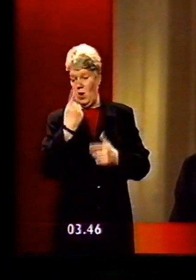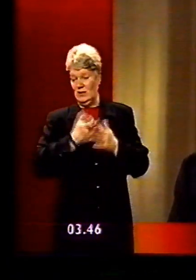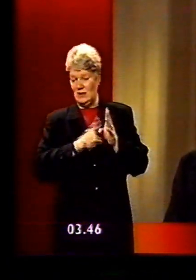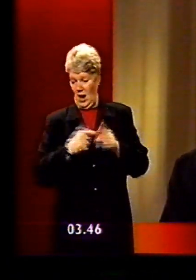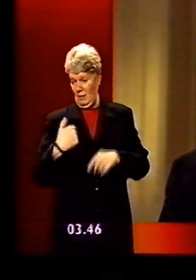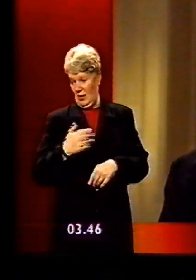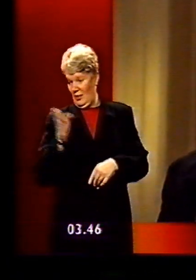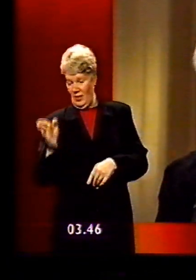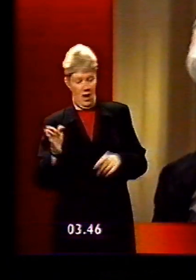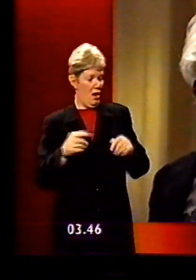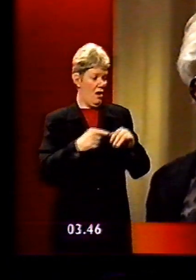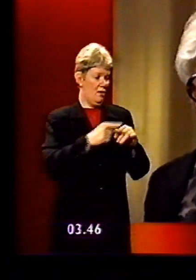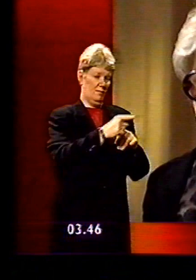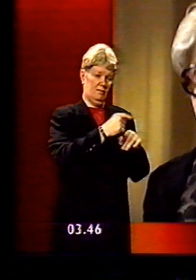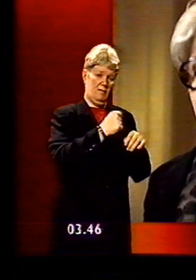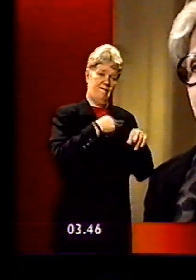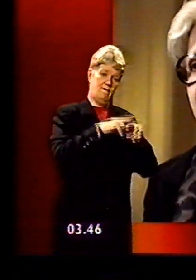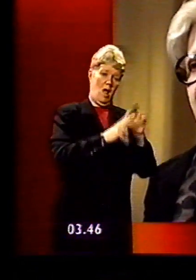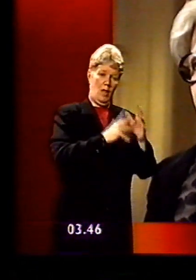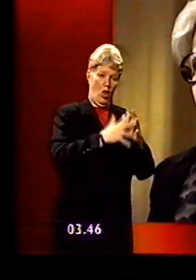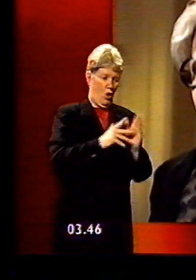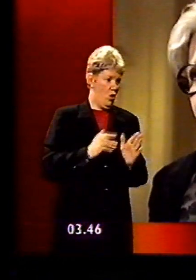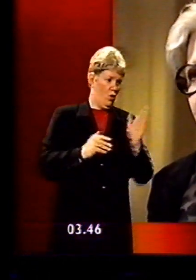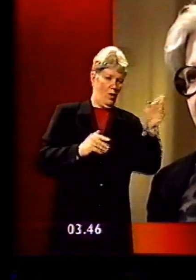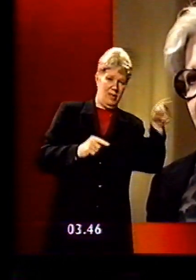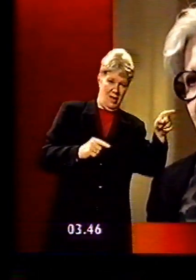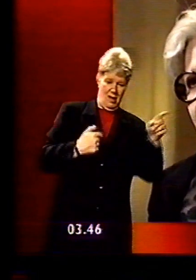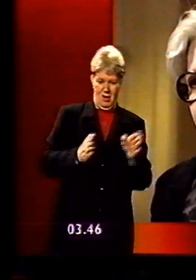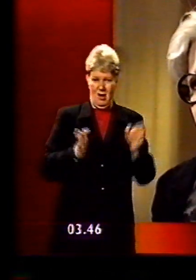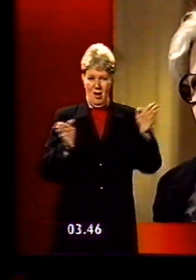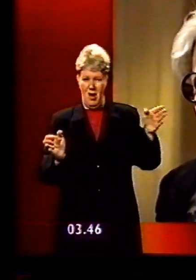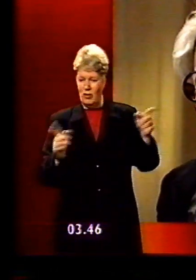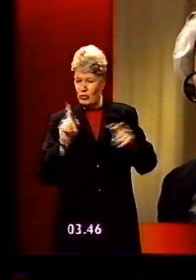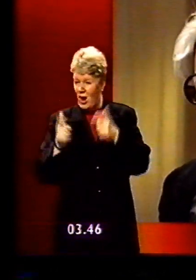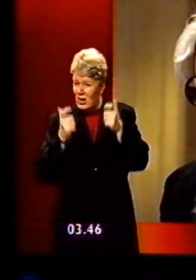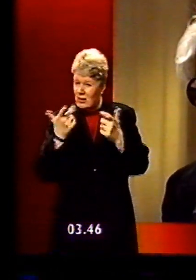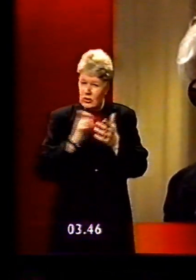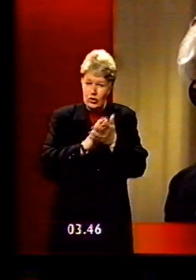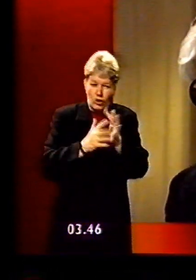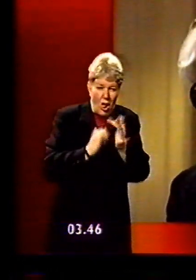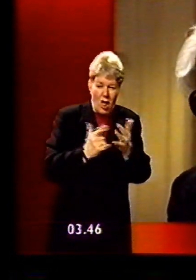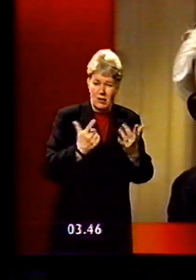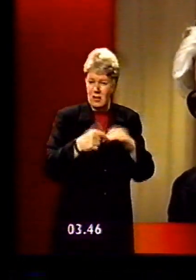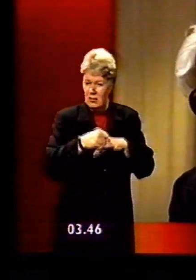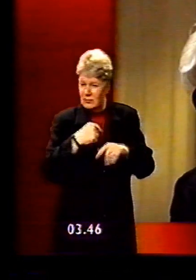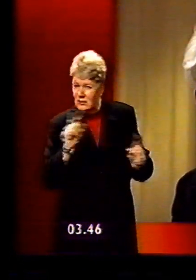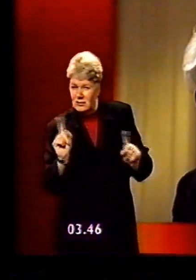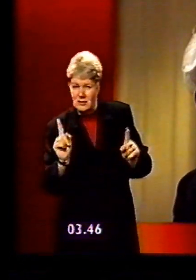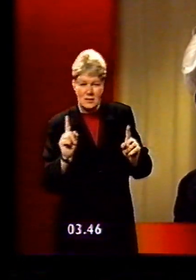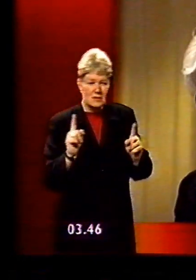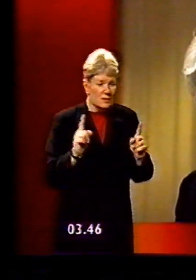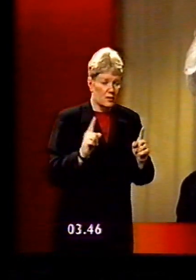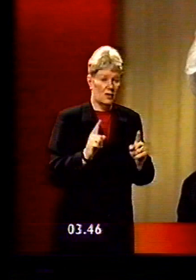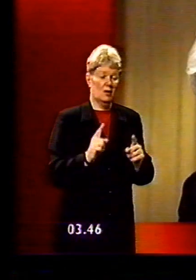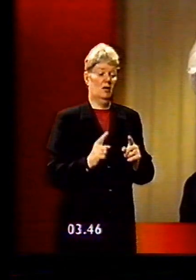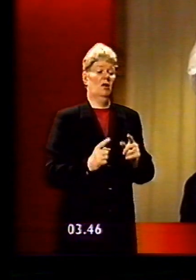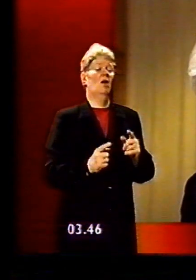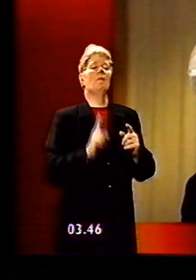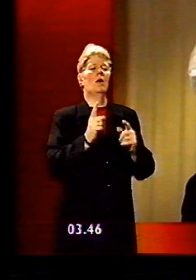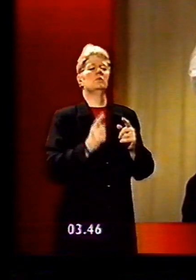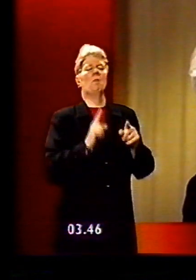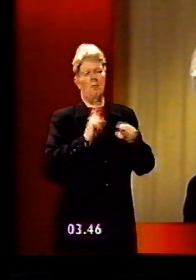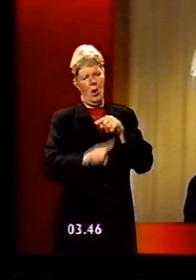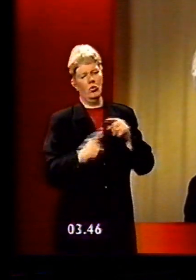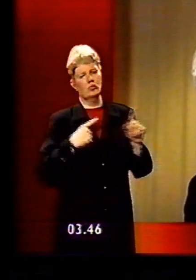another to ask about Charles, to find out if anyone had heard of him. Mostly we went together,